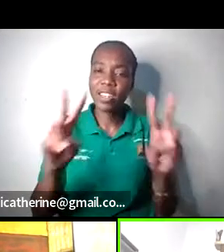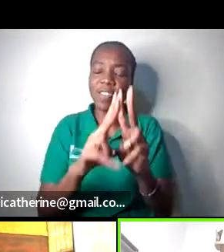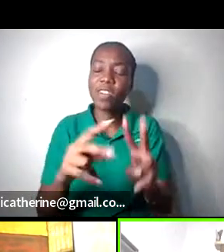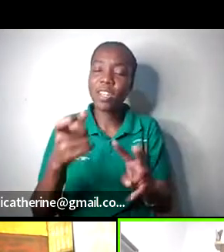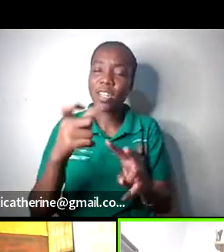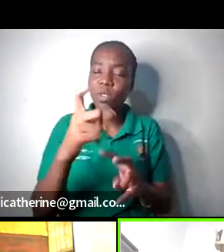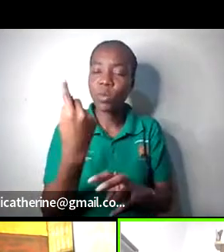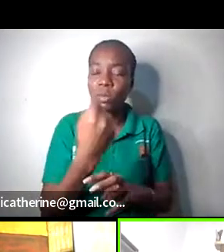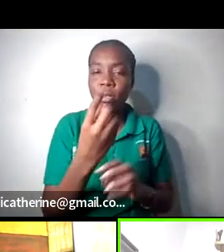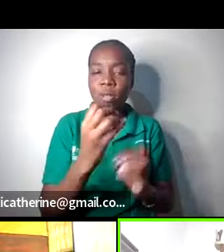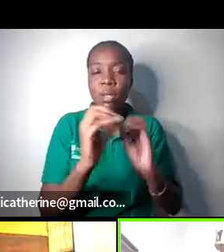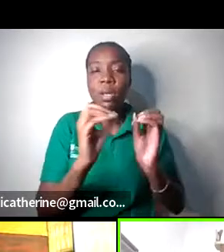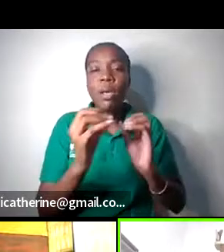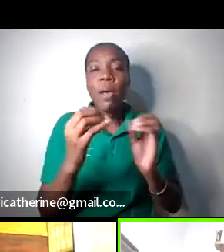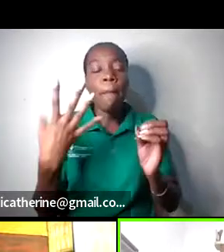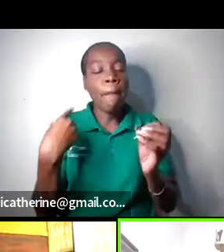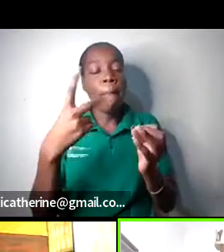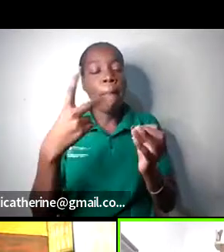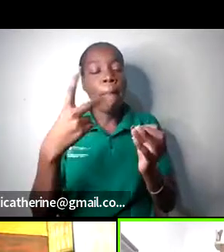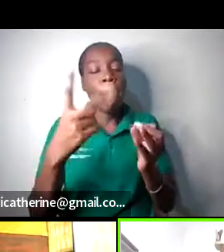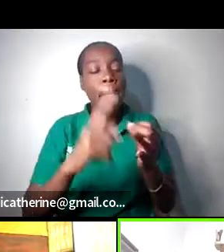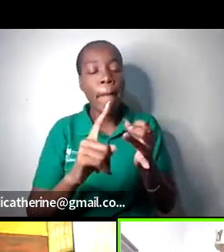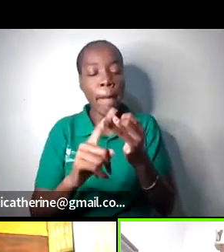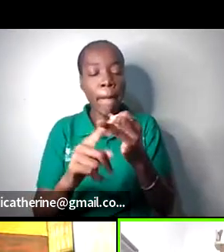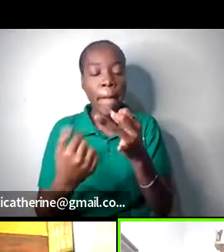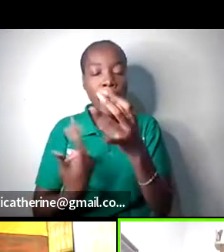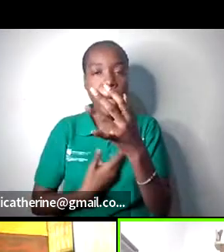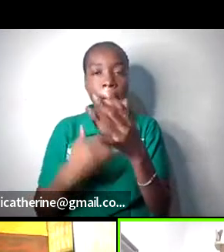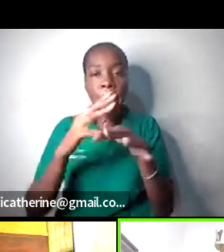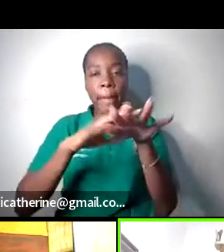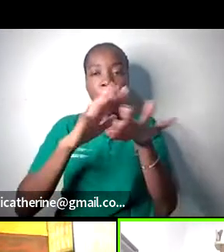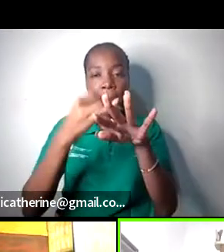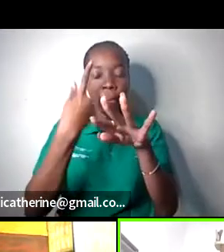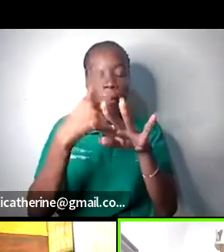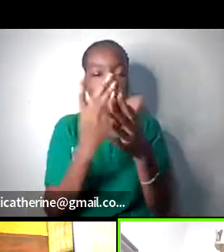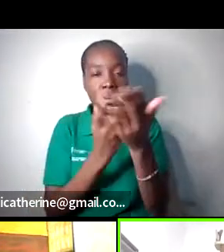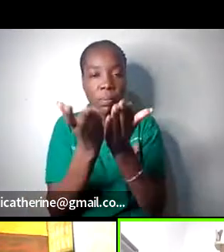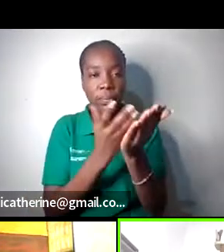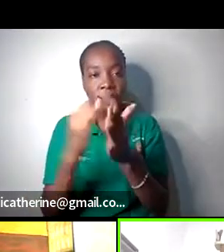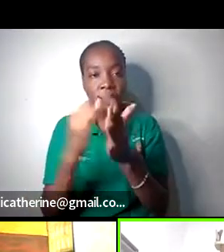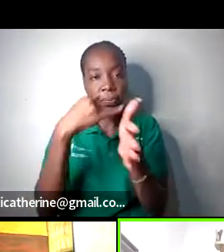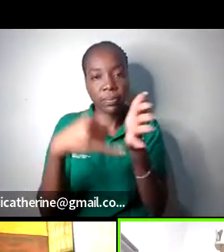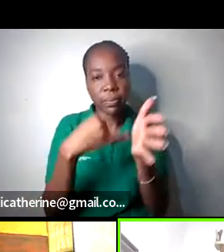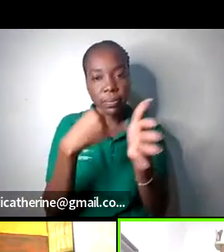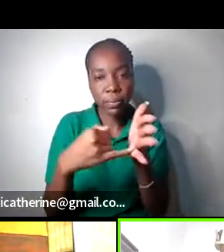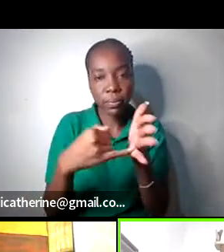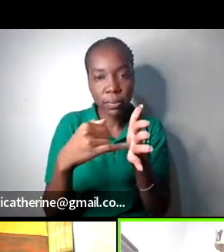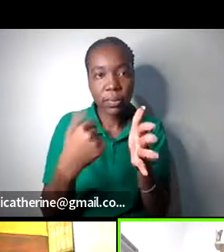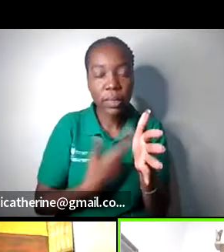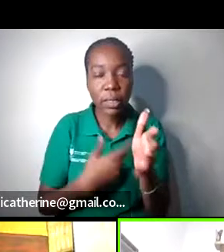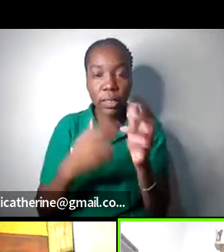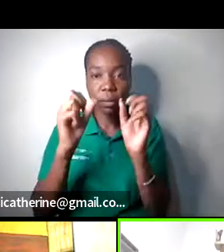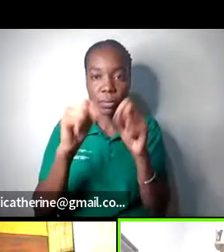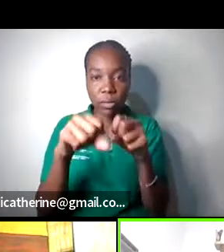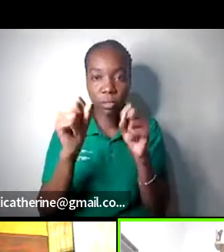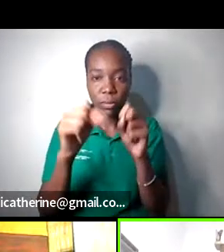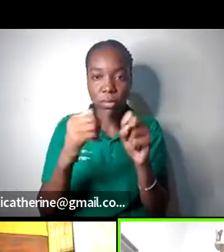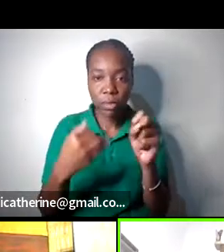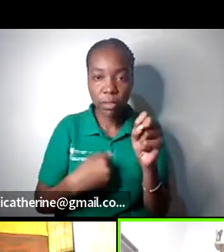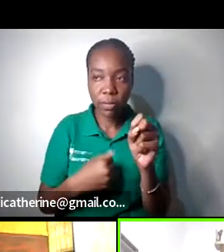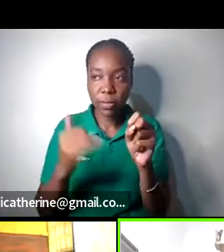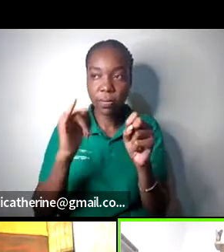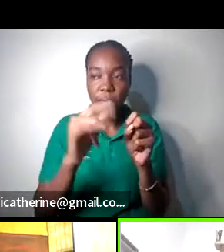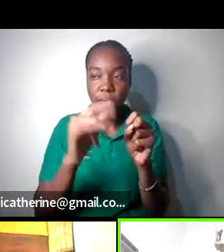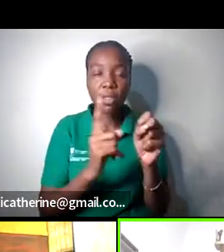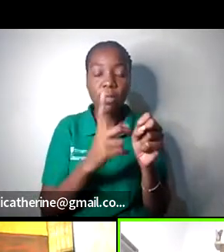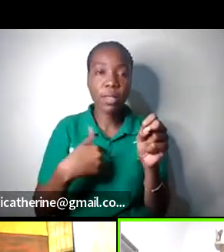two, we are good in the service industry, and we have potential again from those youth. So I think